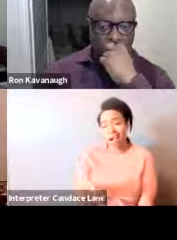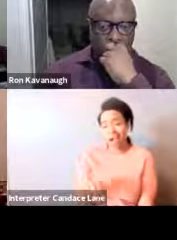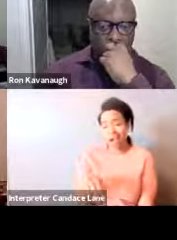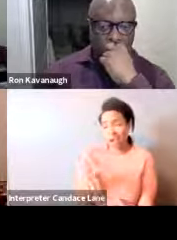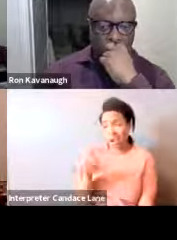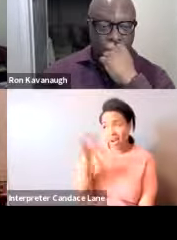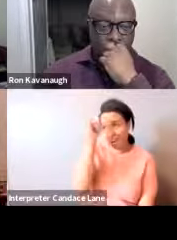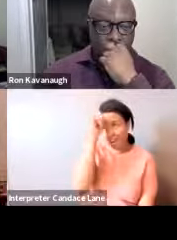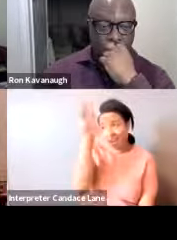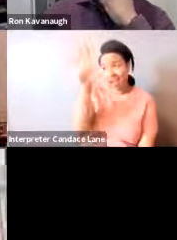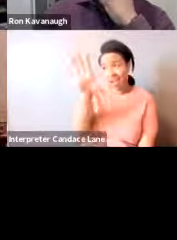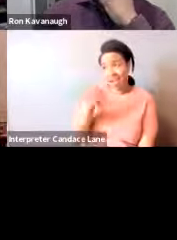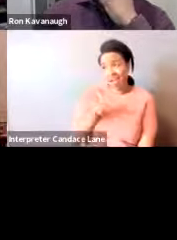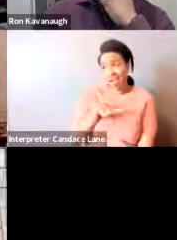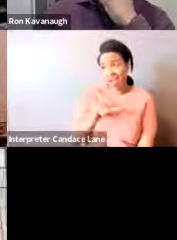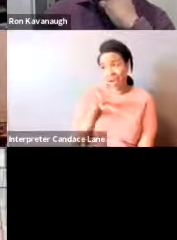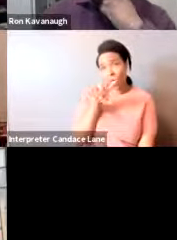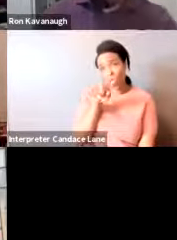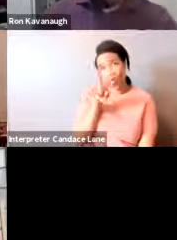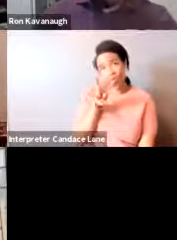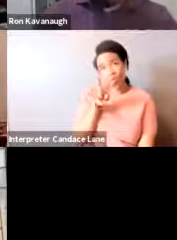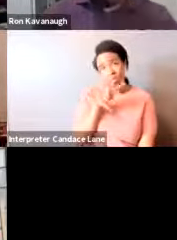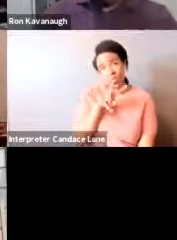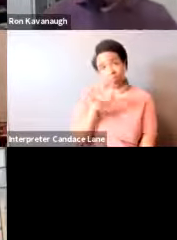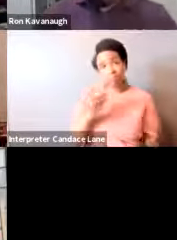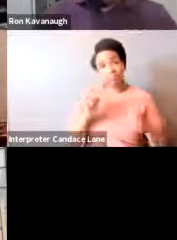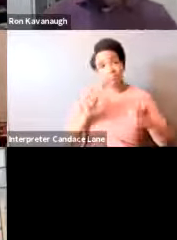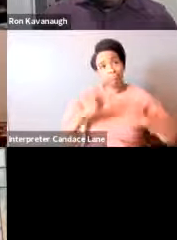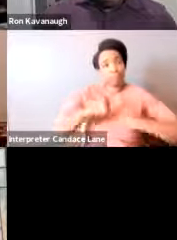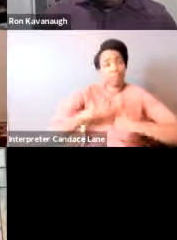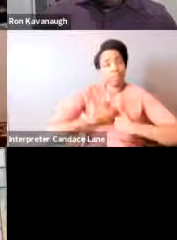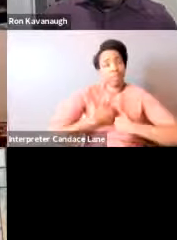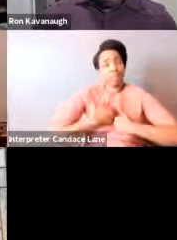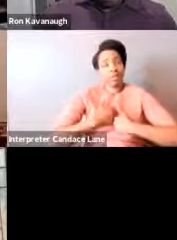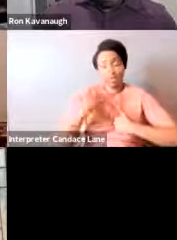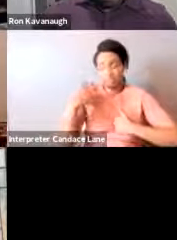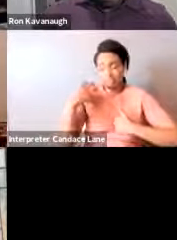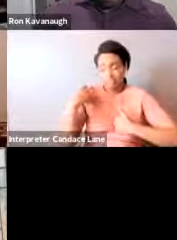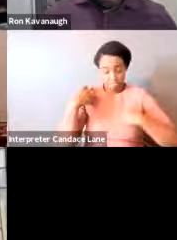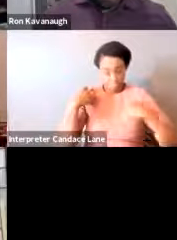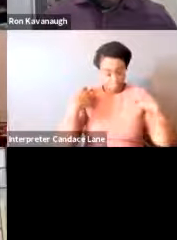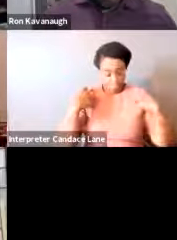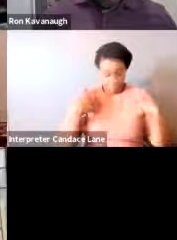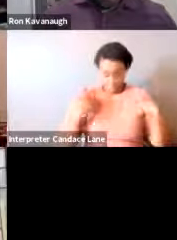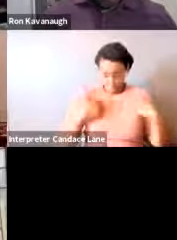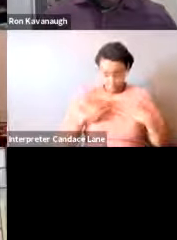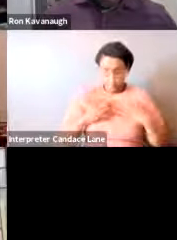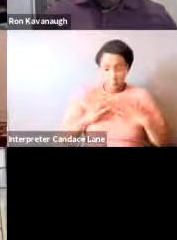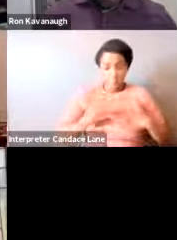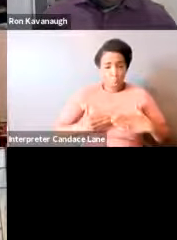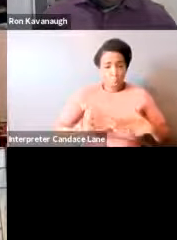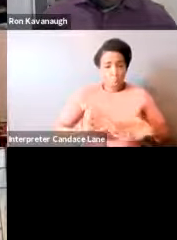stands. In suit sharp as steel and shoes patent